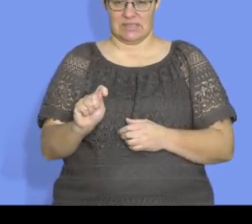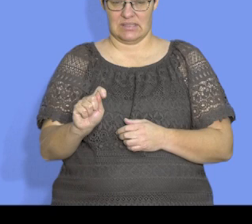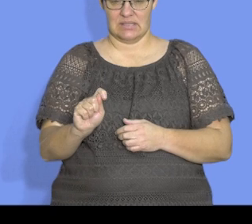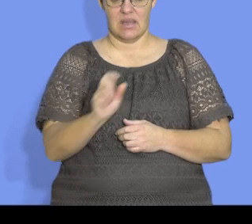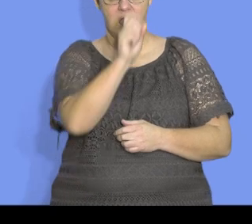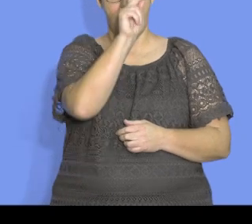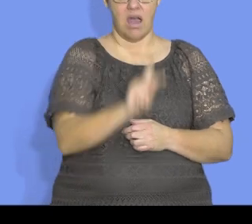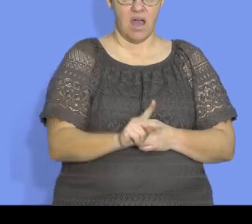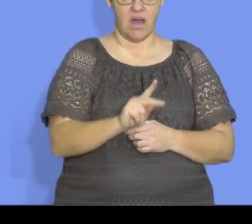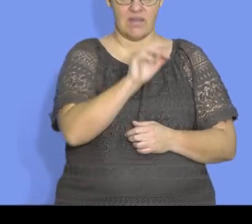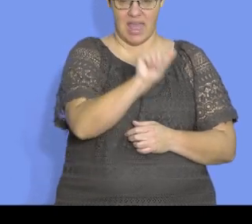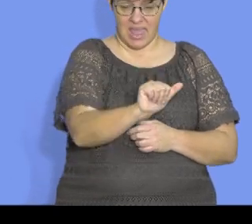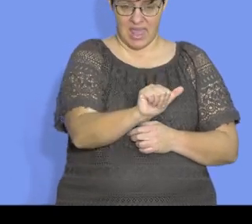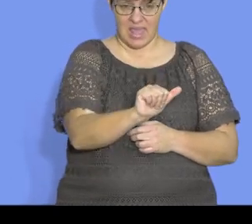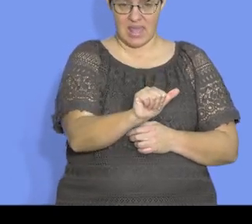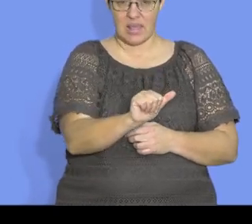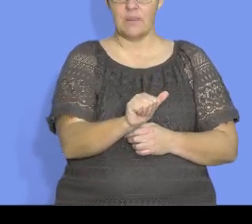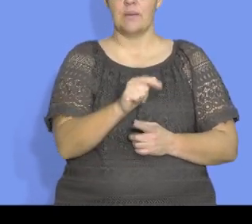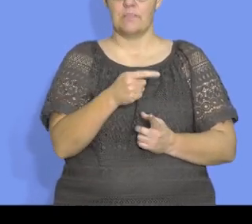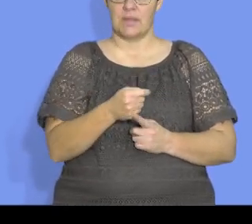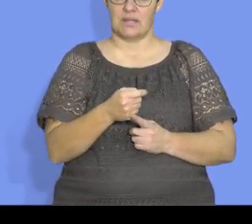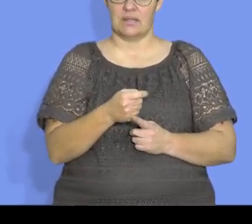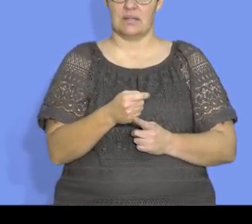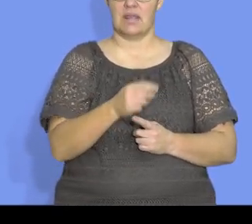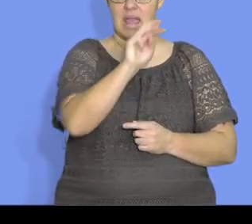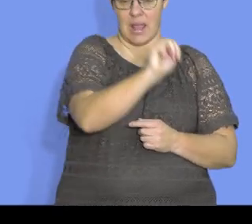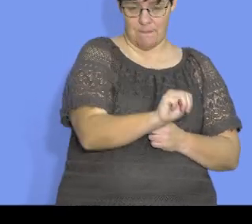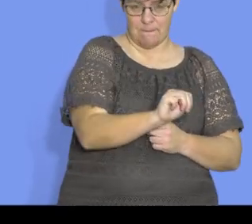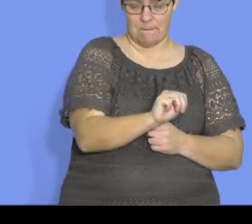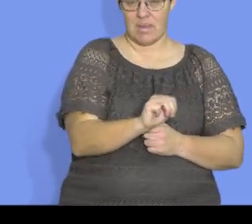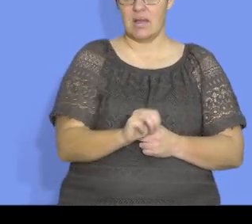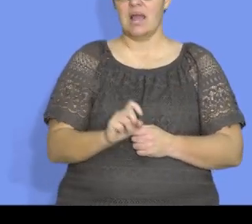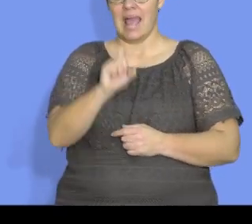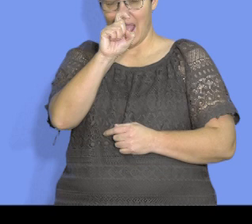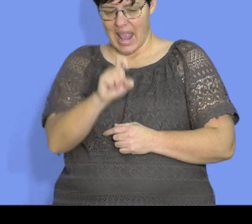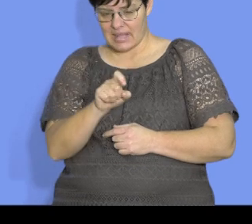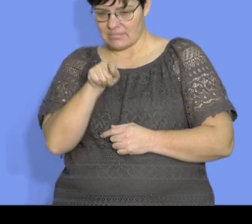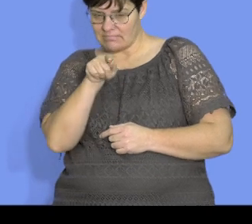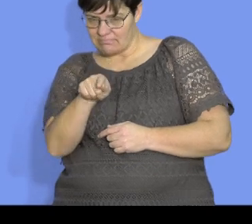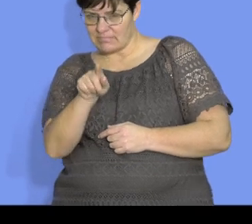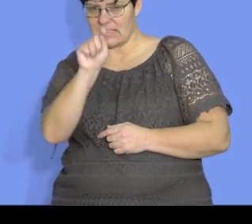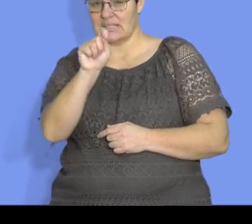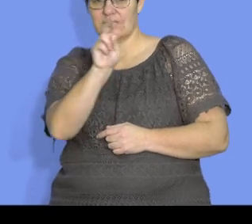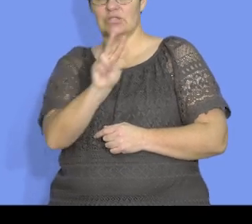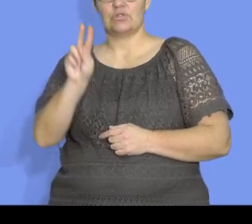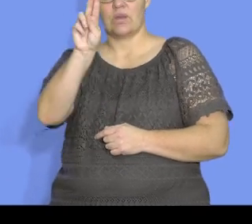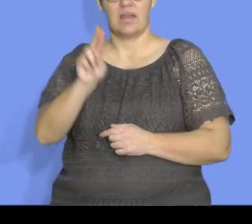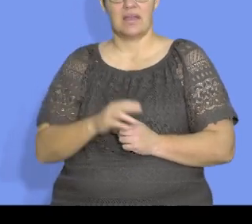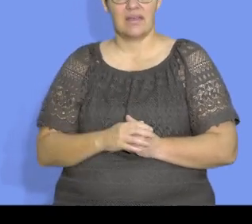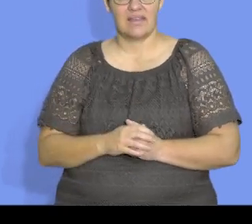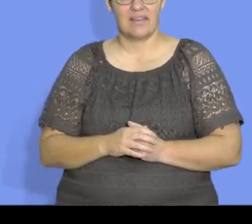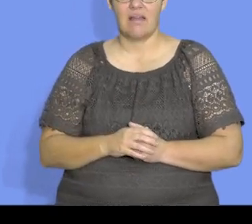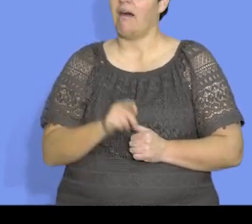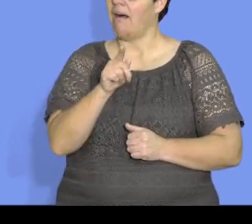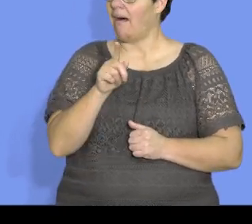ut, the half a corresponds to the m, and the x corresponds to the t squared.